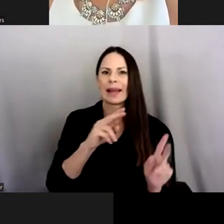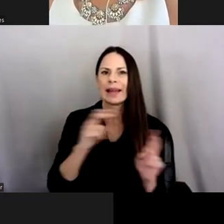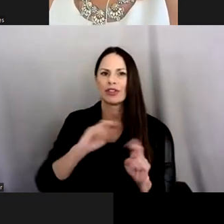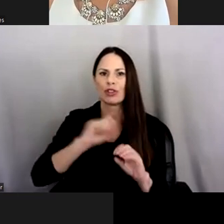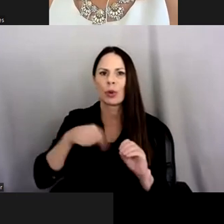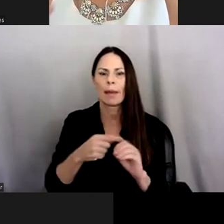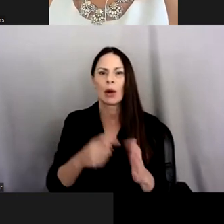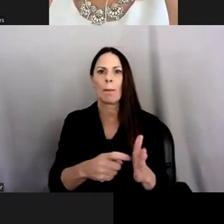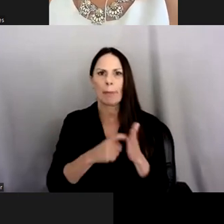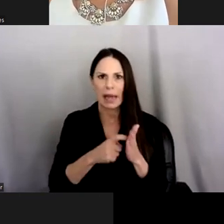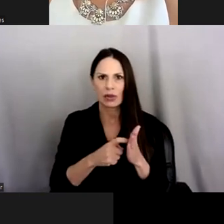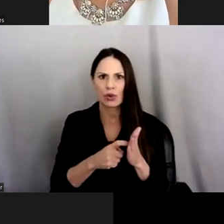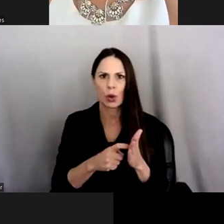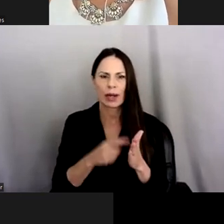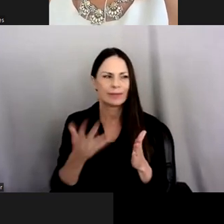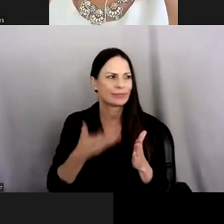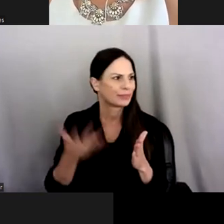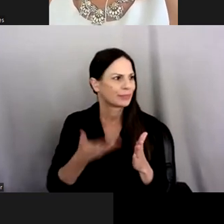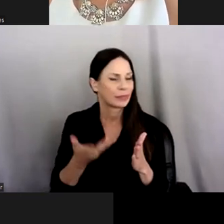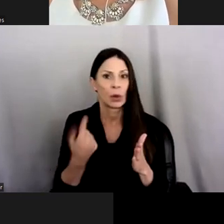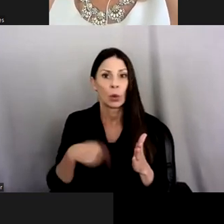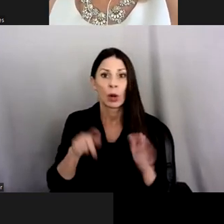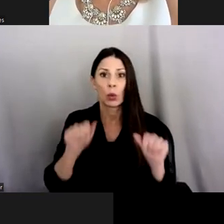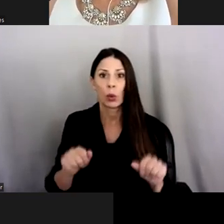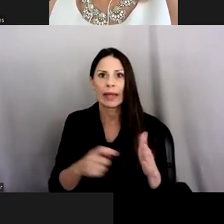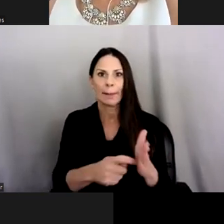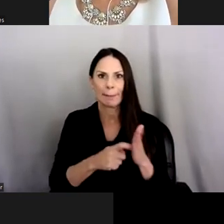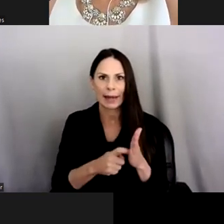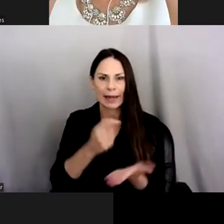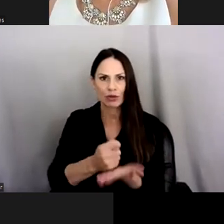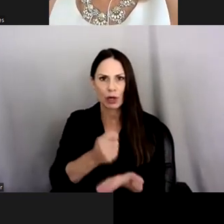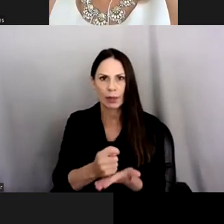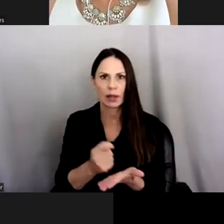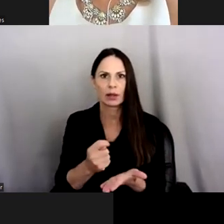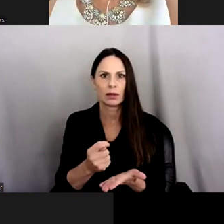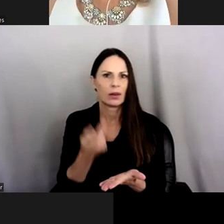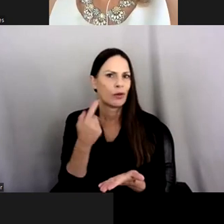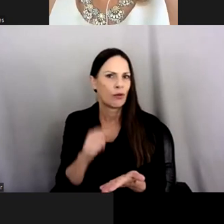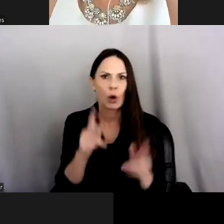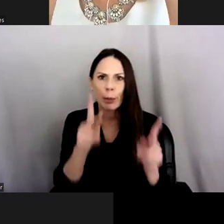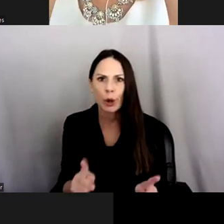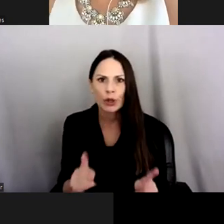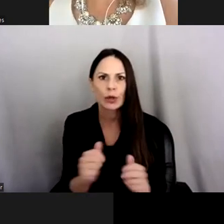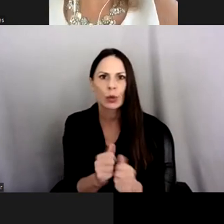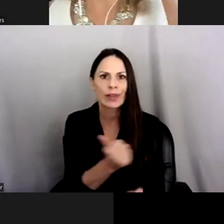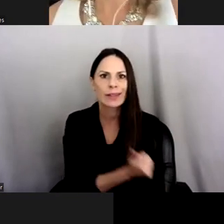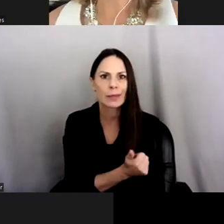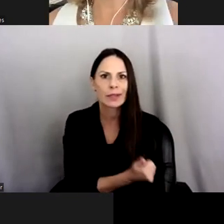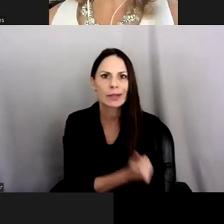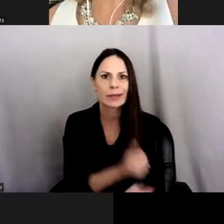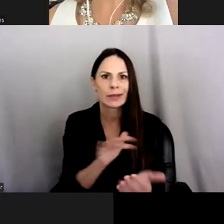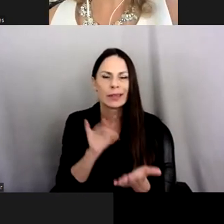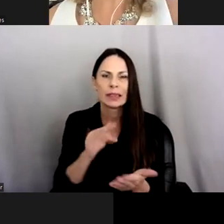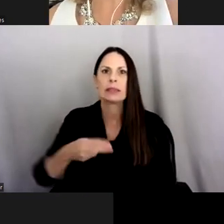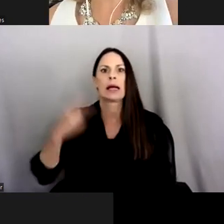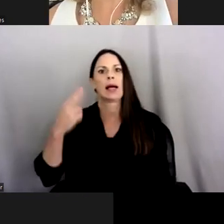I'm looking for the right word, where we can mandate treatment for someone with substance abuse disorders, highly debated right now. So I think